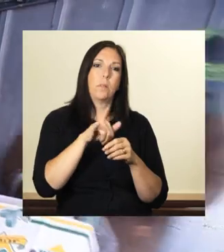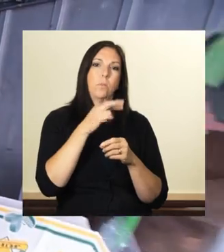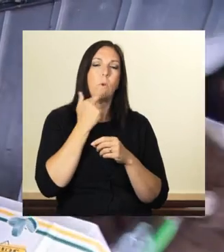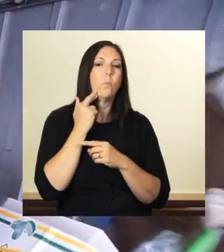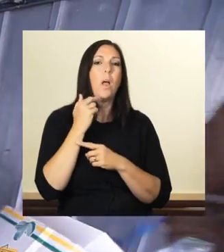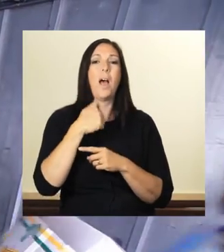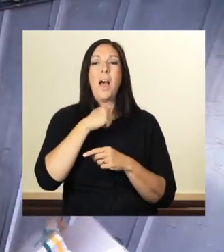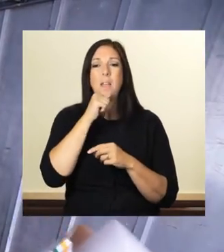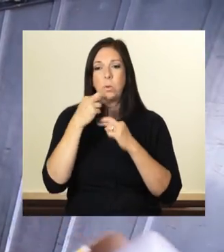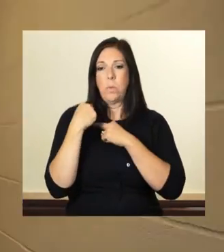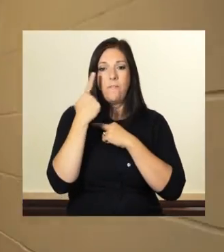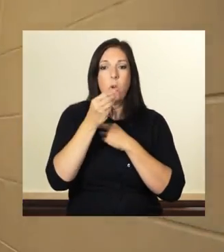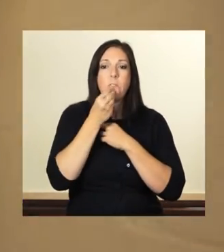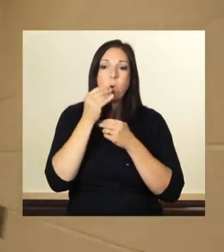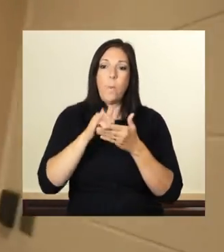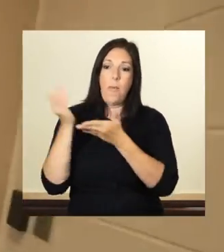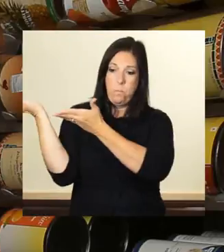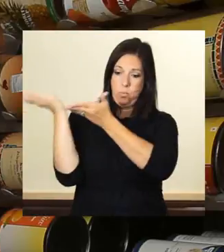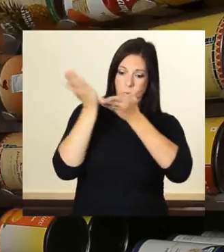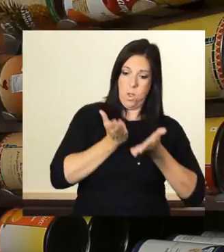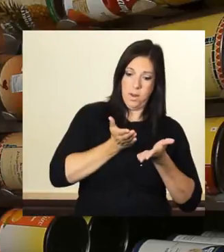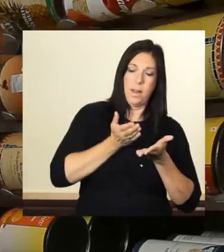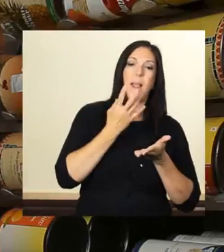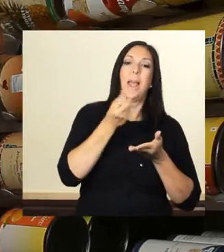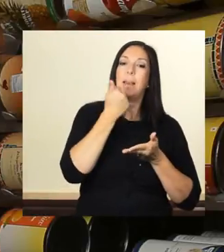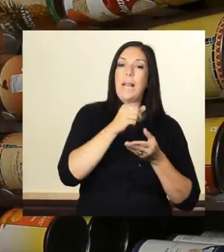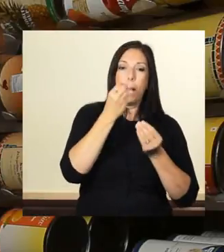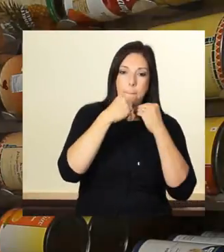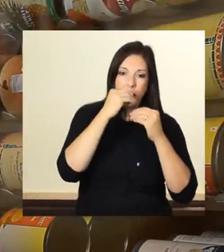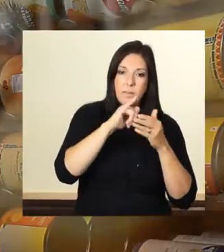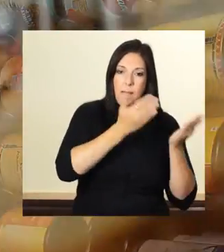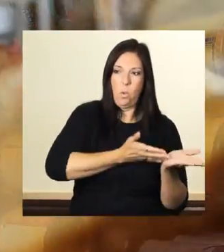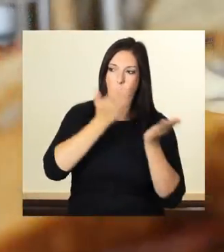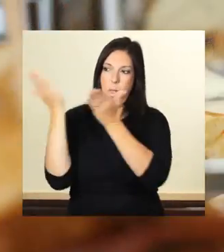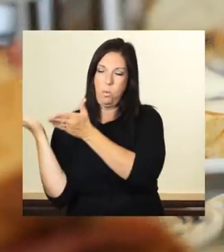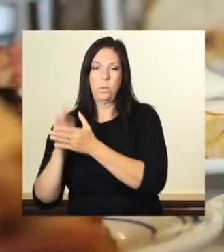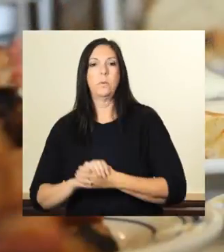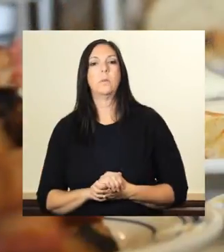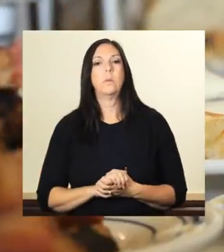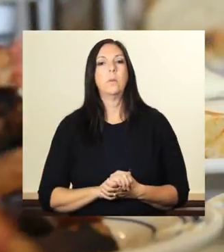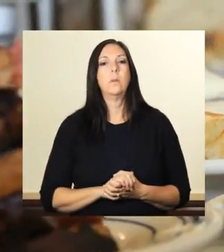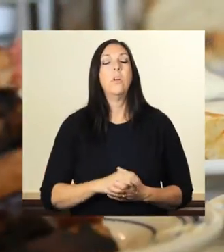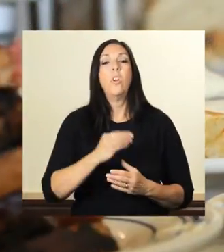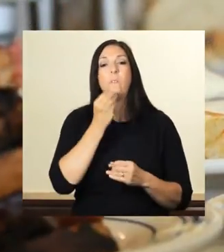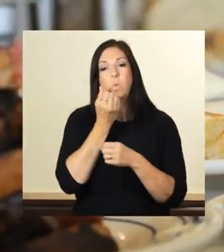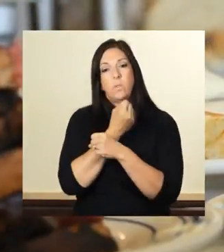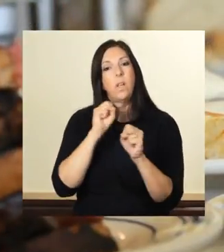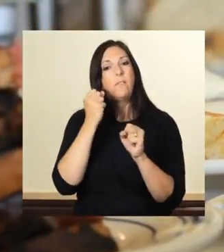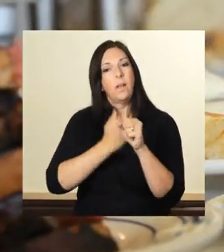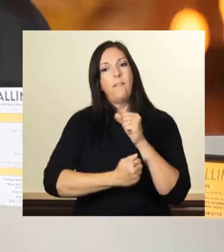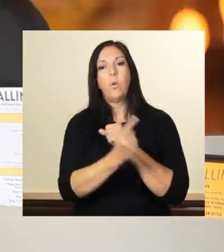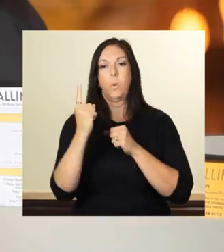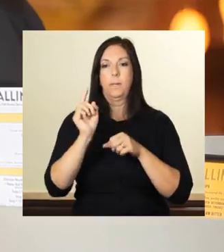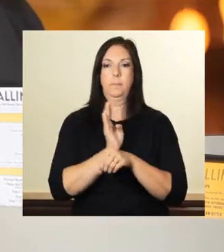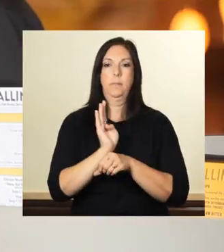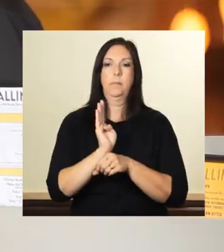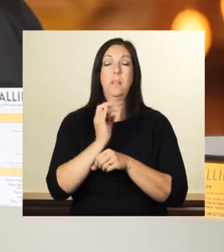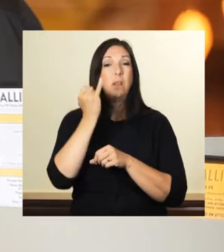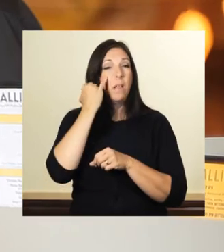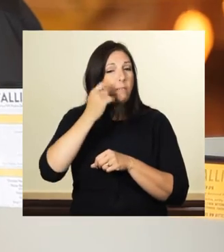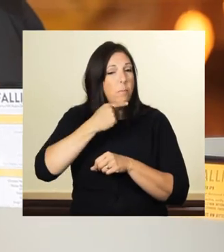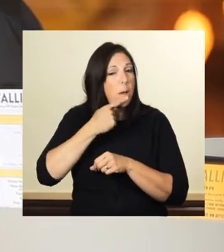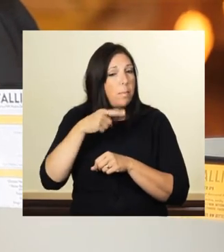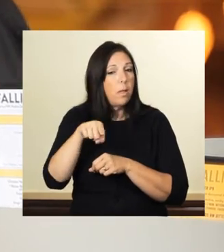I'm responsible for all the food that comes in, as well as all the meals that go out. Food safety is everyone's business.